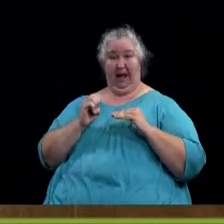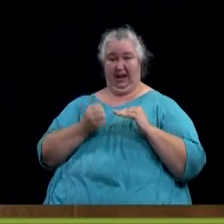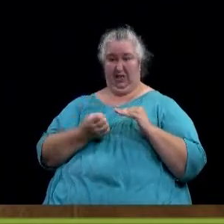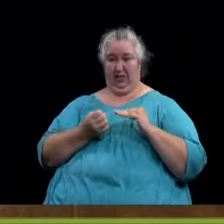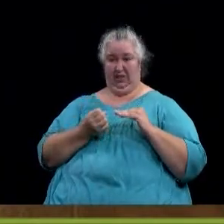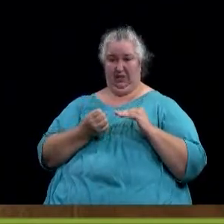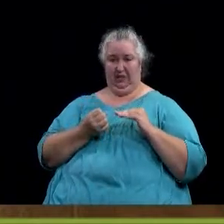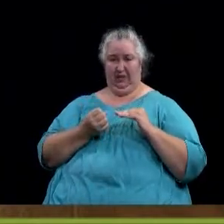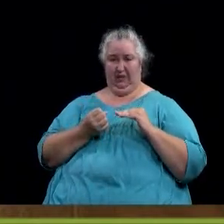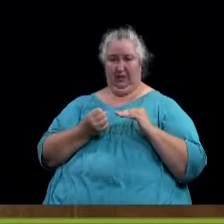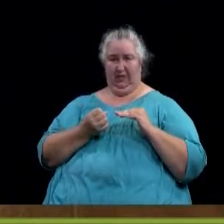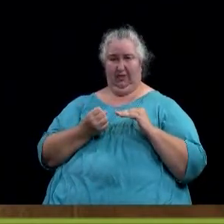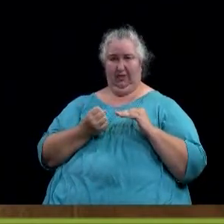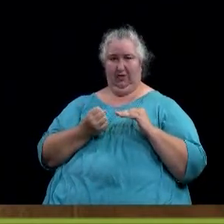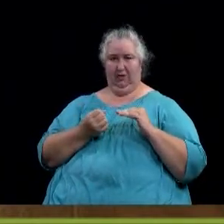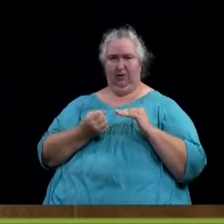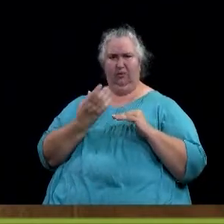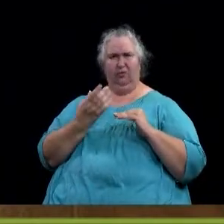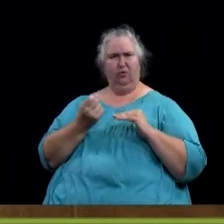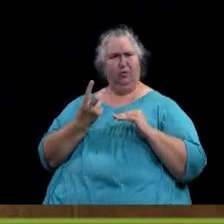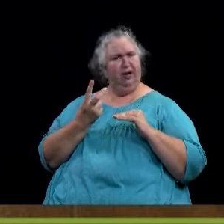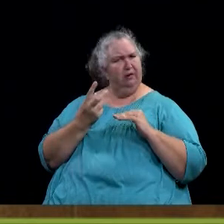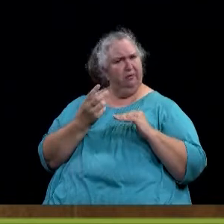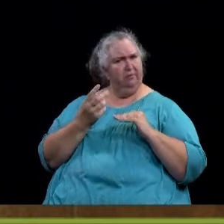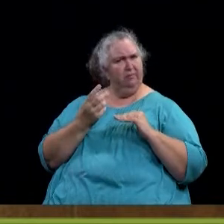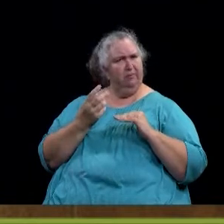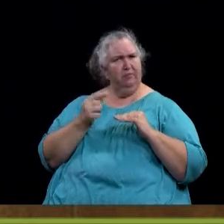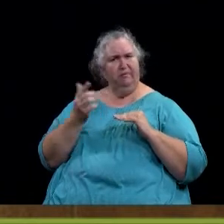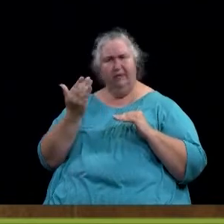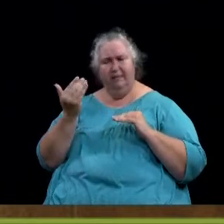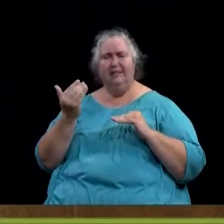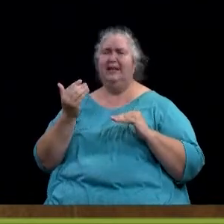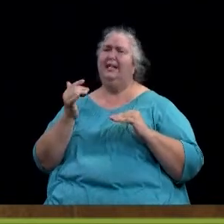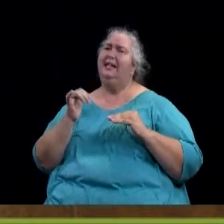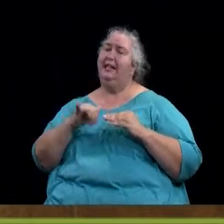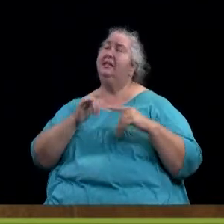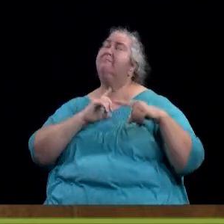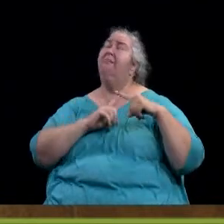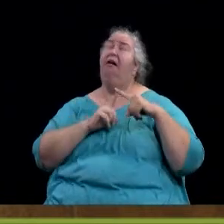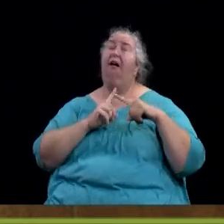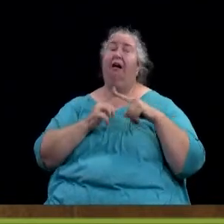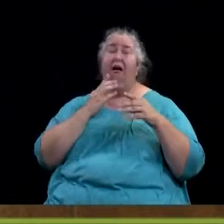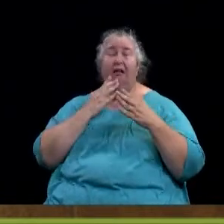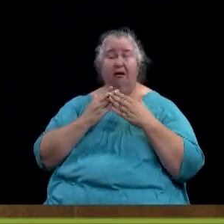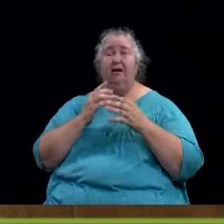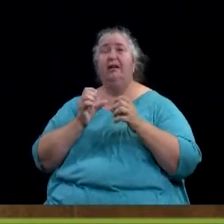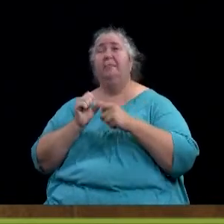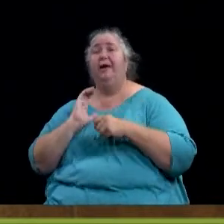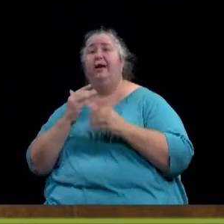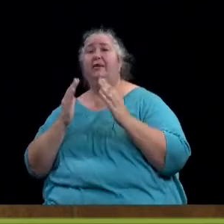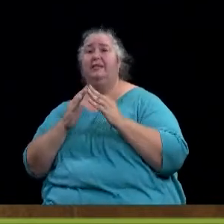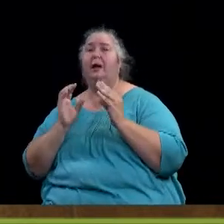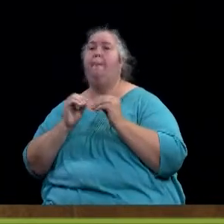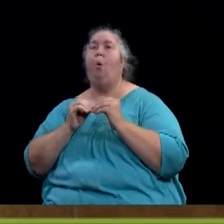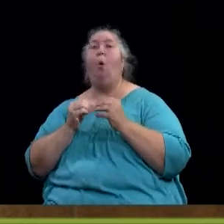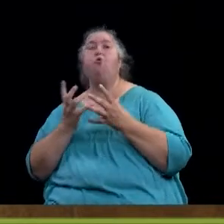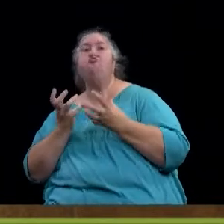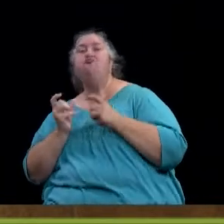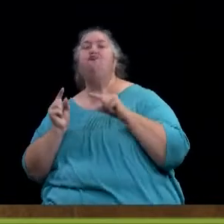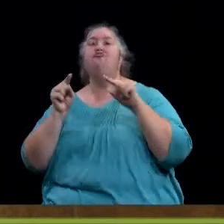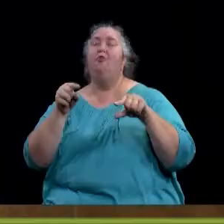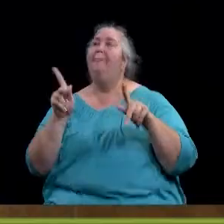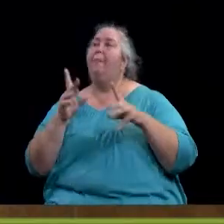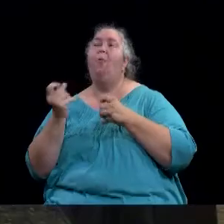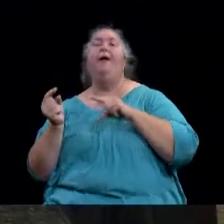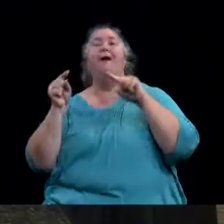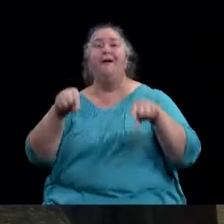for us. And it's just going to make our city that much more desirable to live in. So I really want to thank you for the work on this